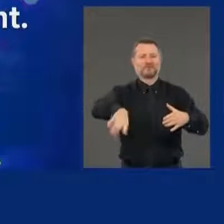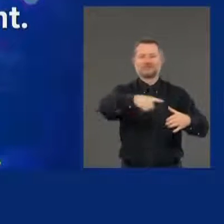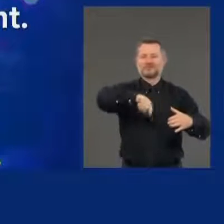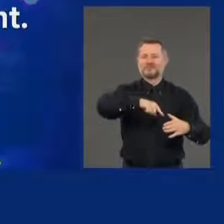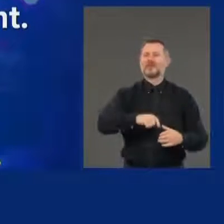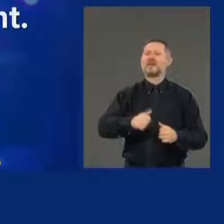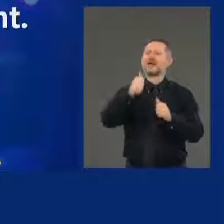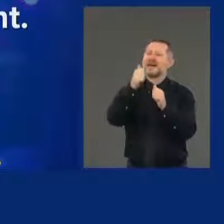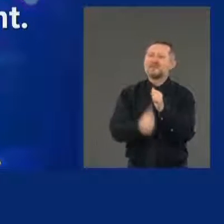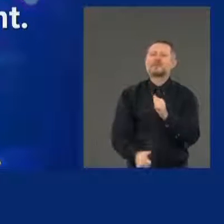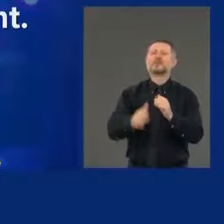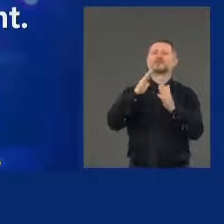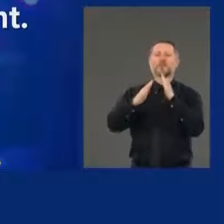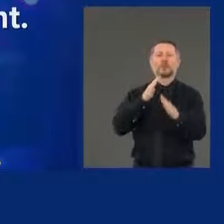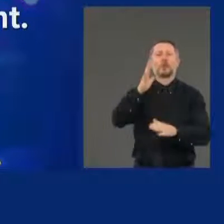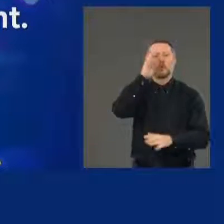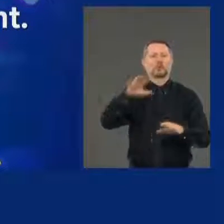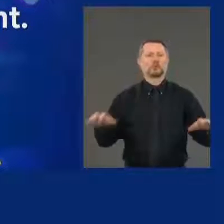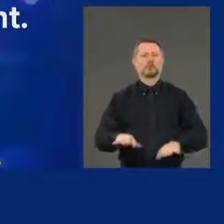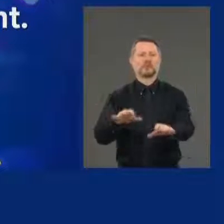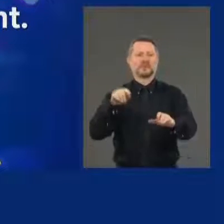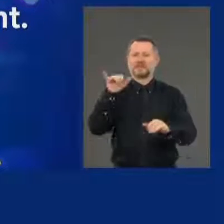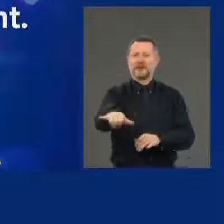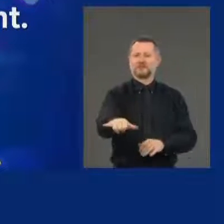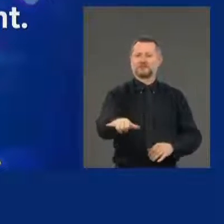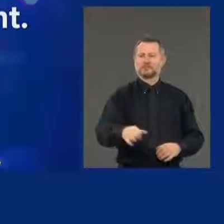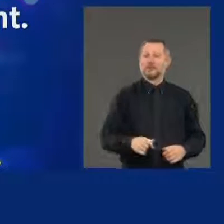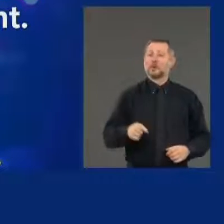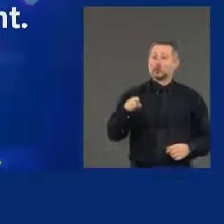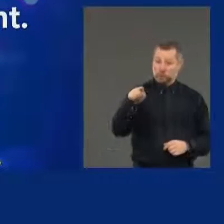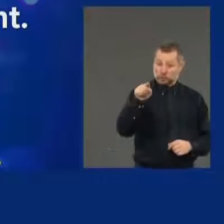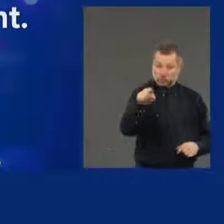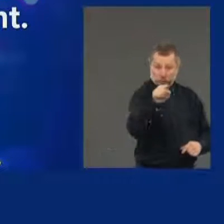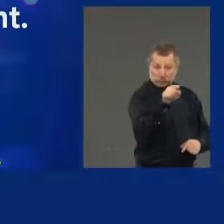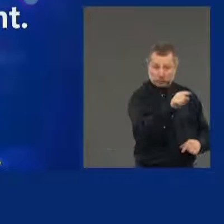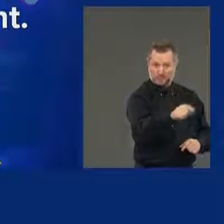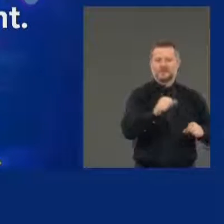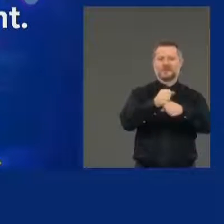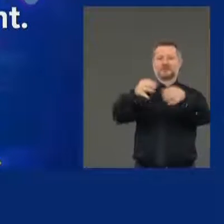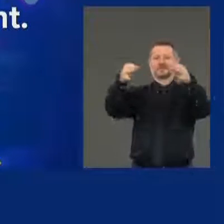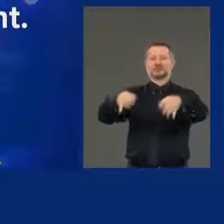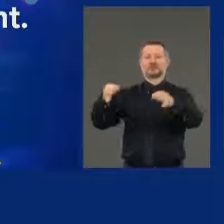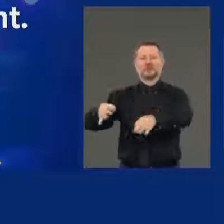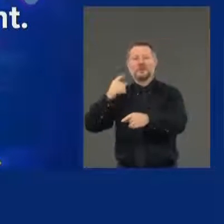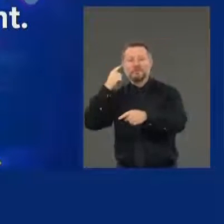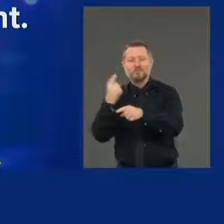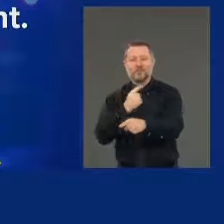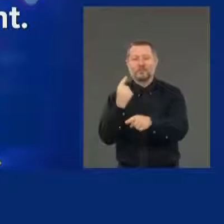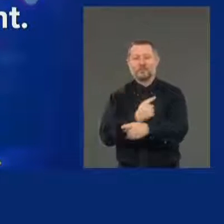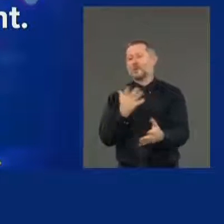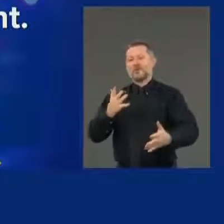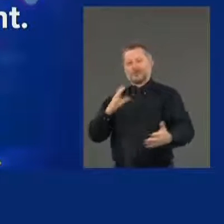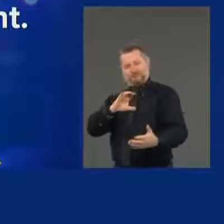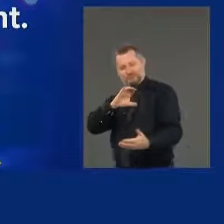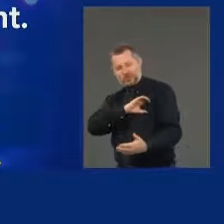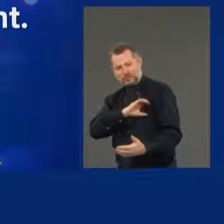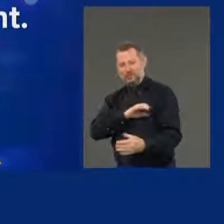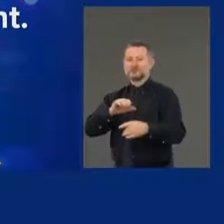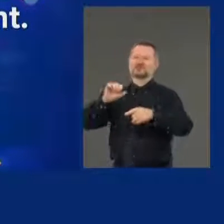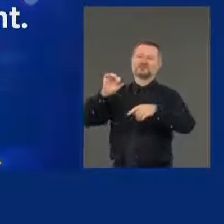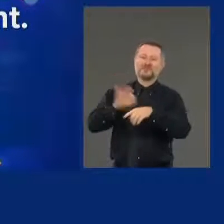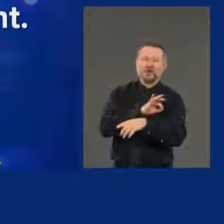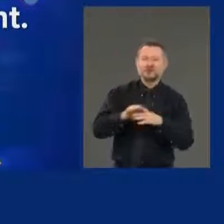this state gets to determine what is the appropriate public safety function